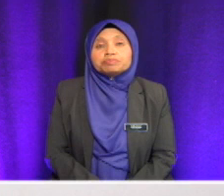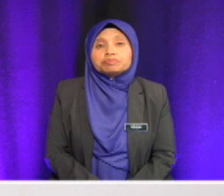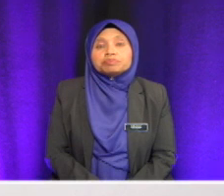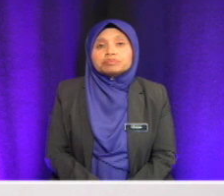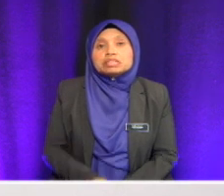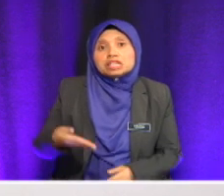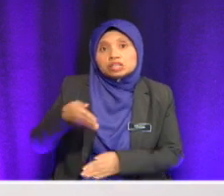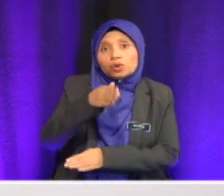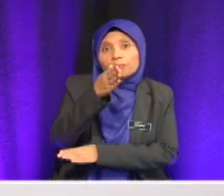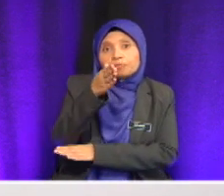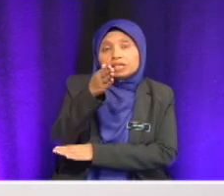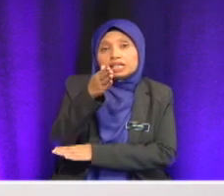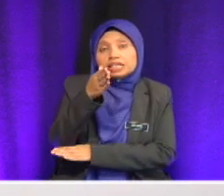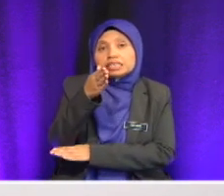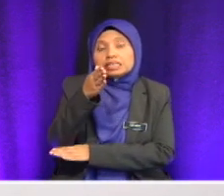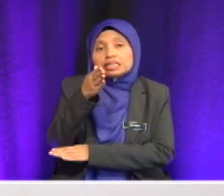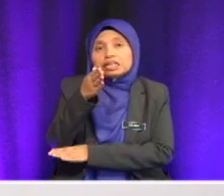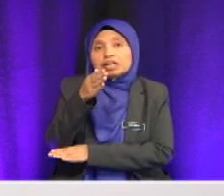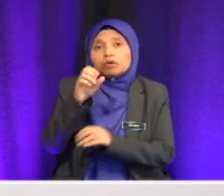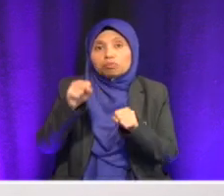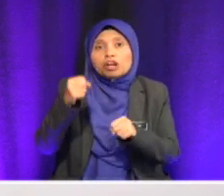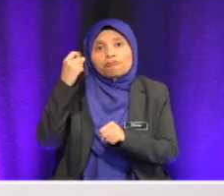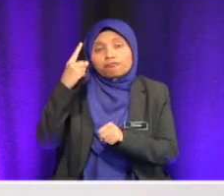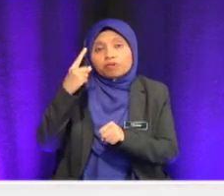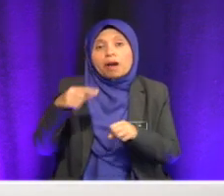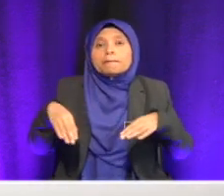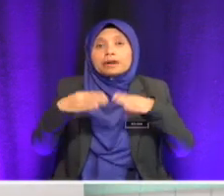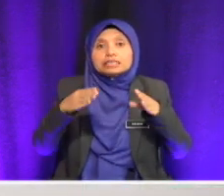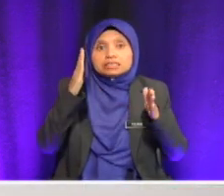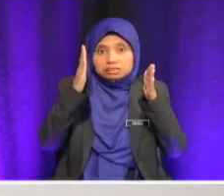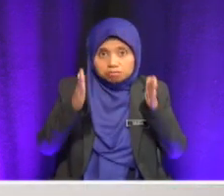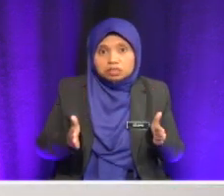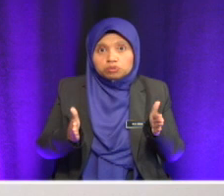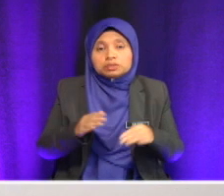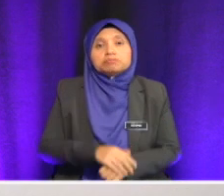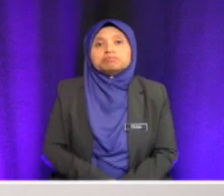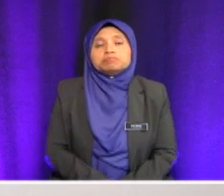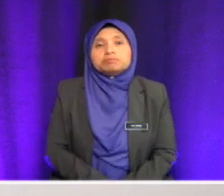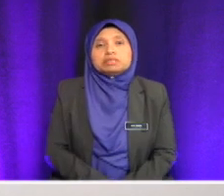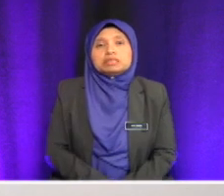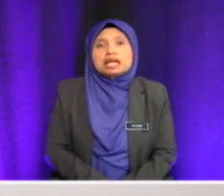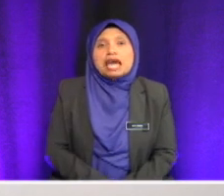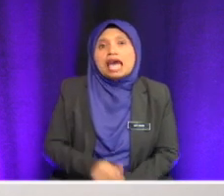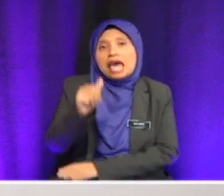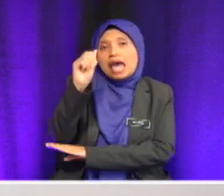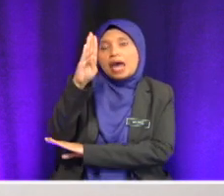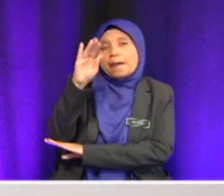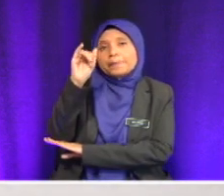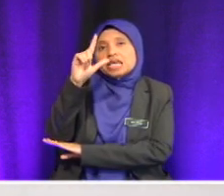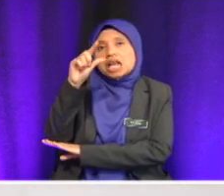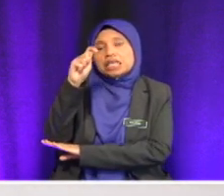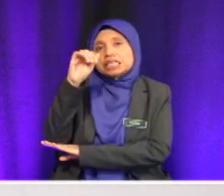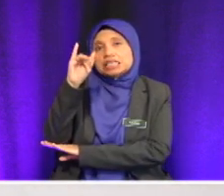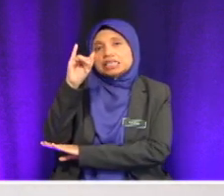Dolphin has ability to understand human language. All right. So the ability to understand